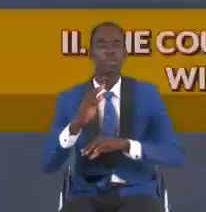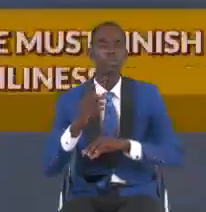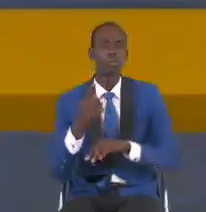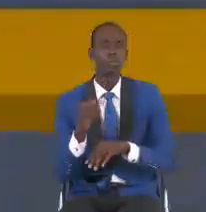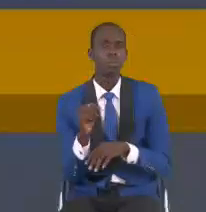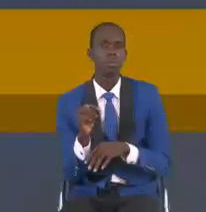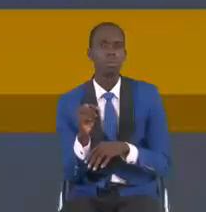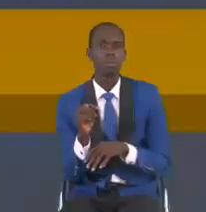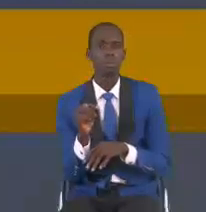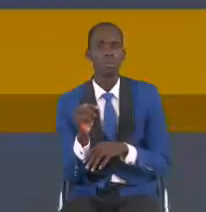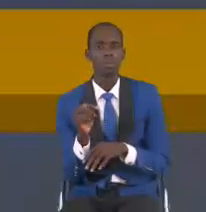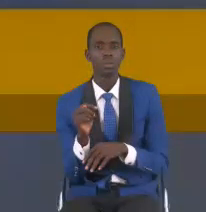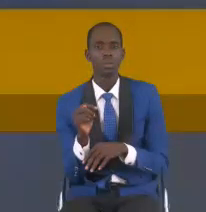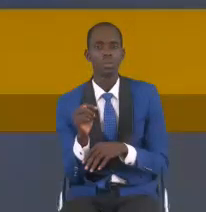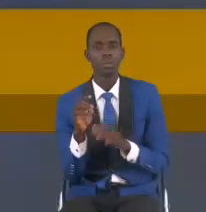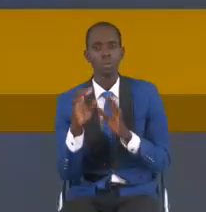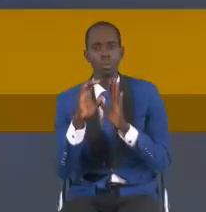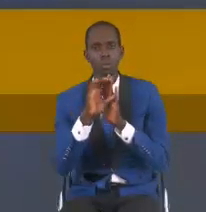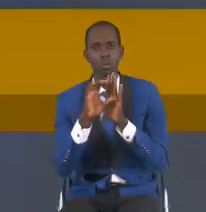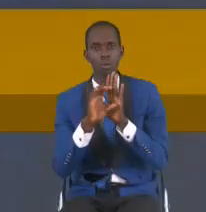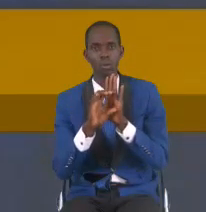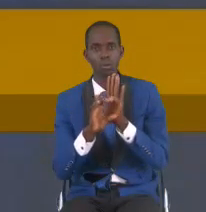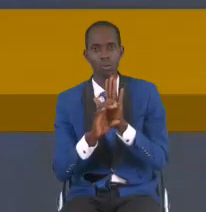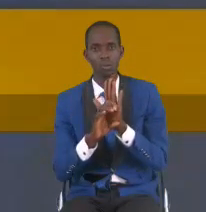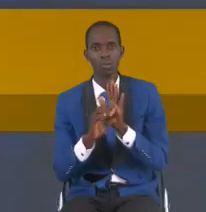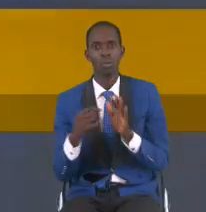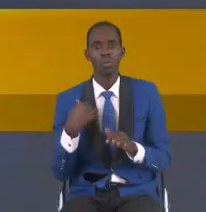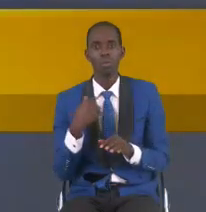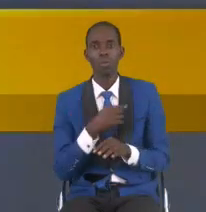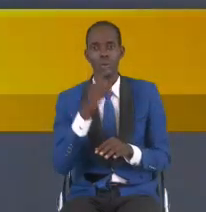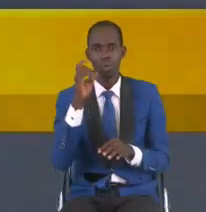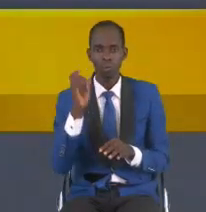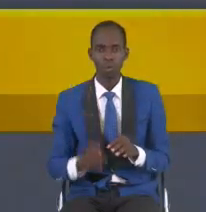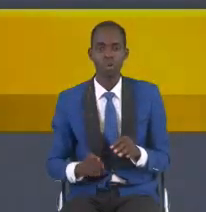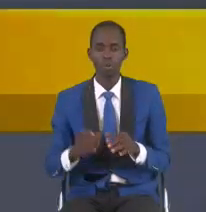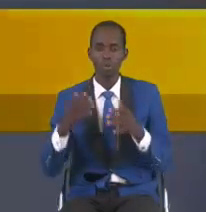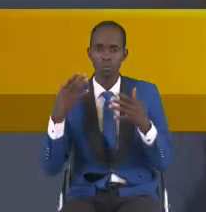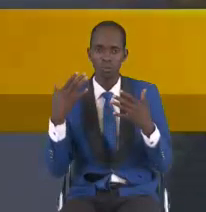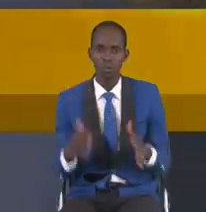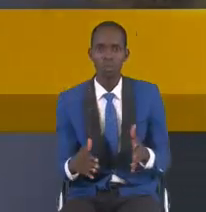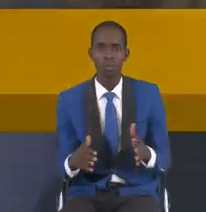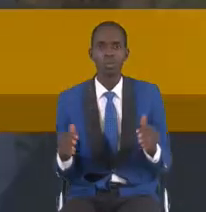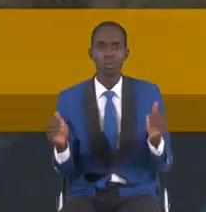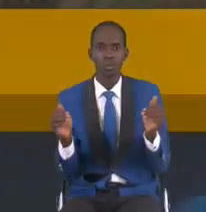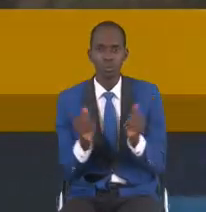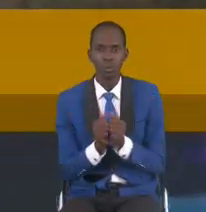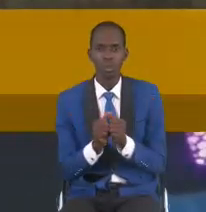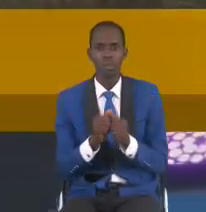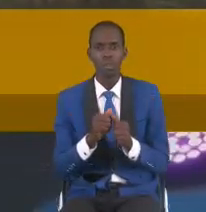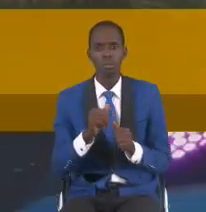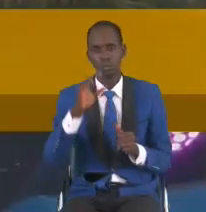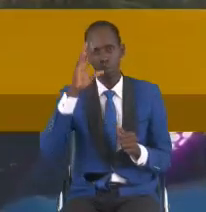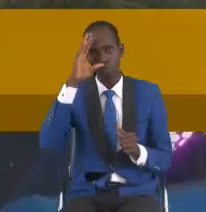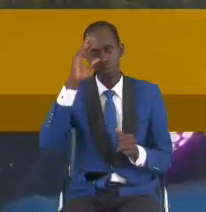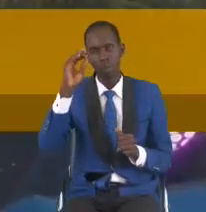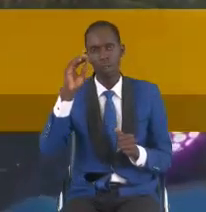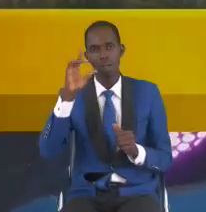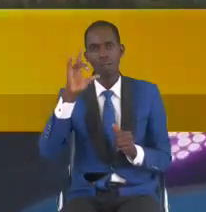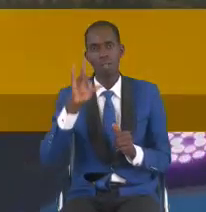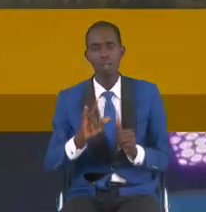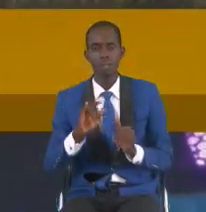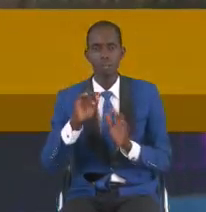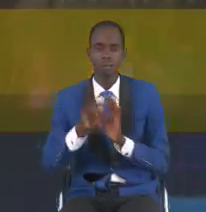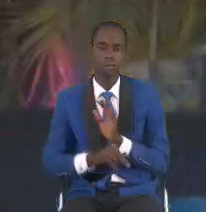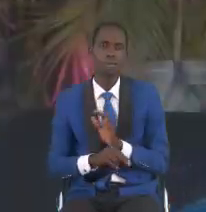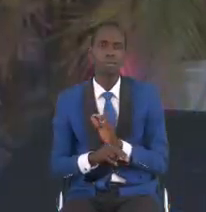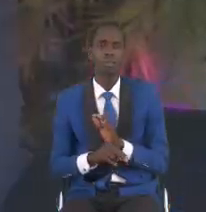we must finish with manliness. The course we must finish with manliness.